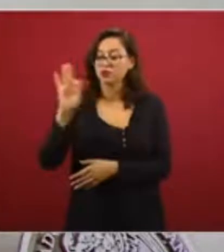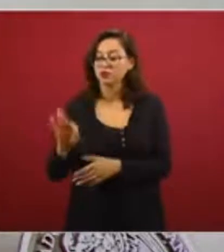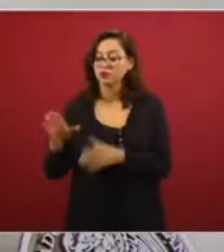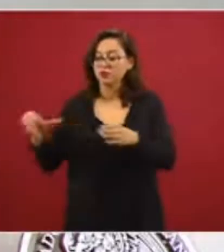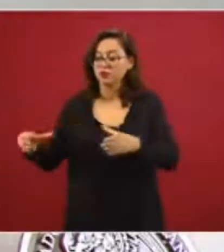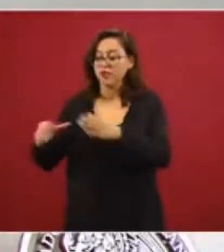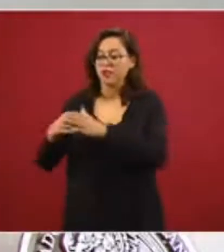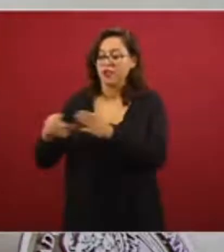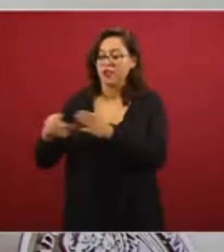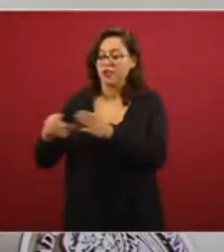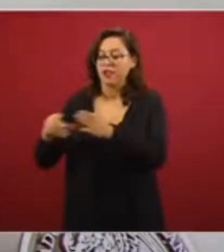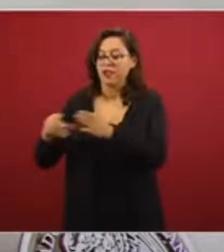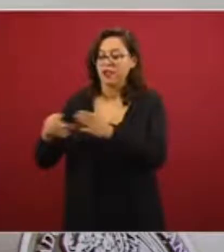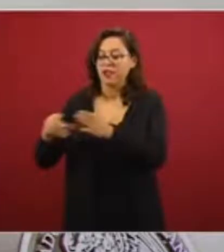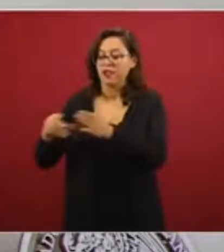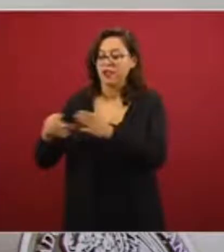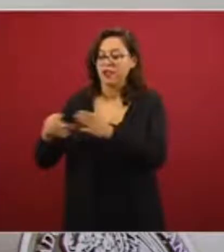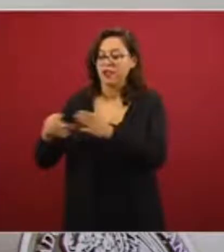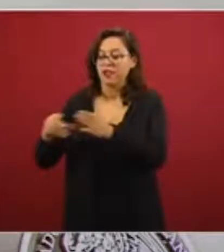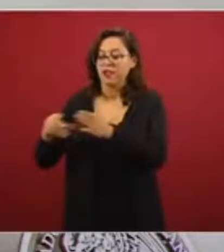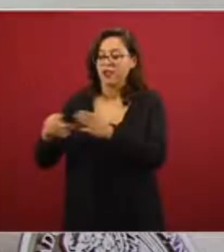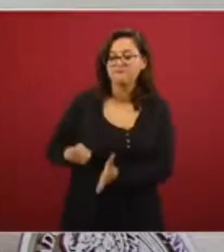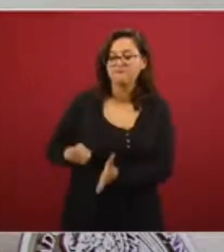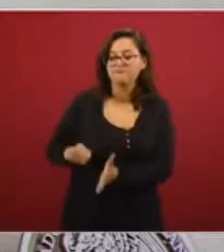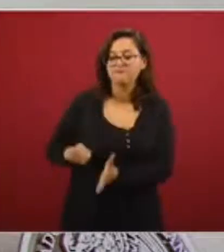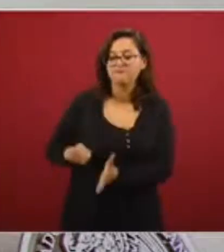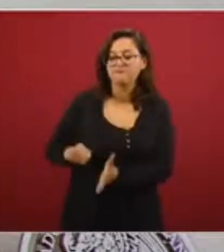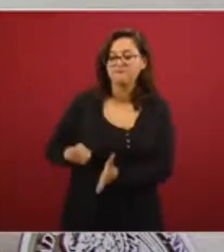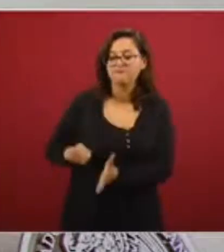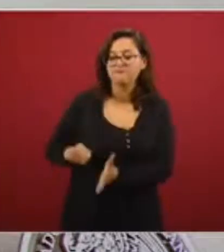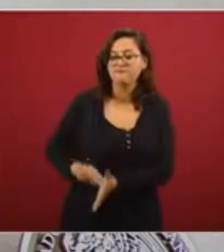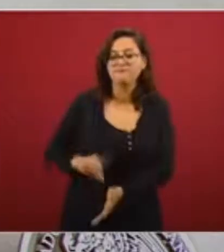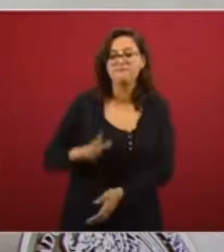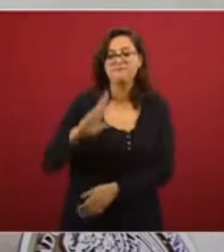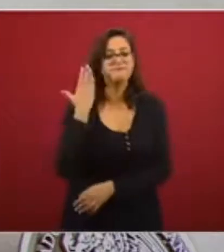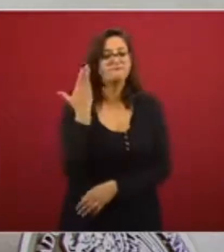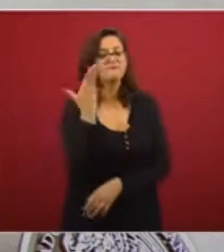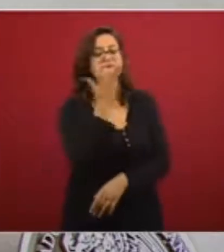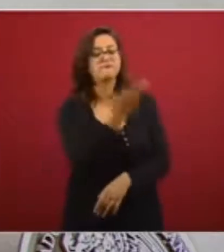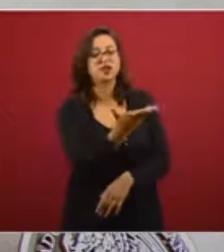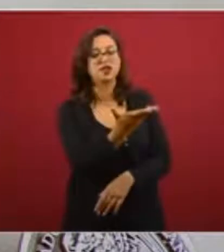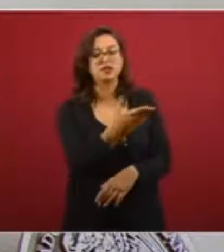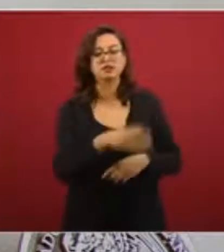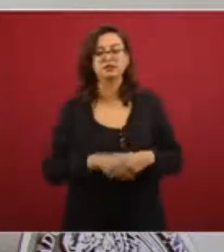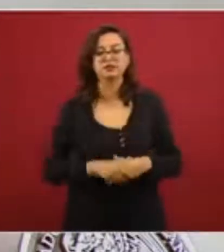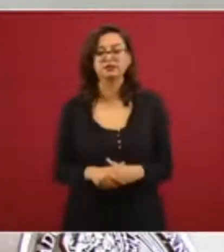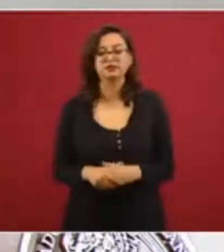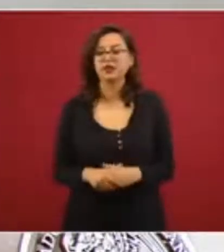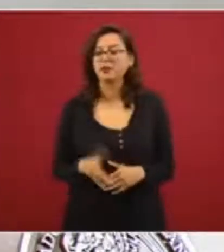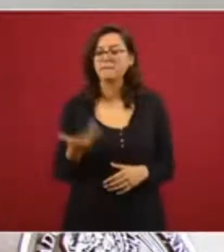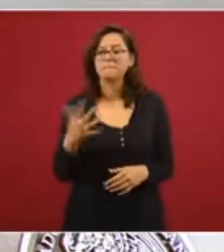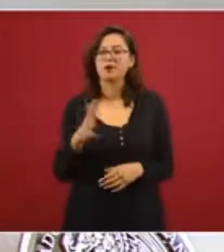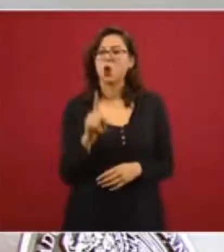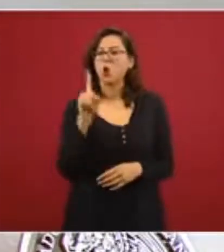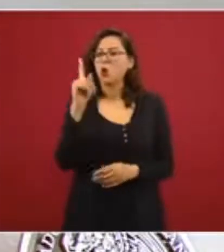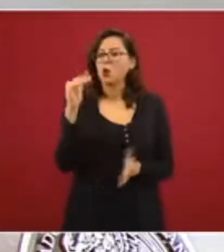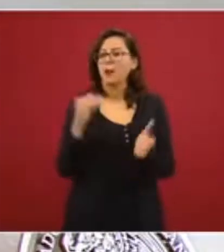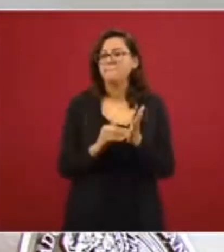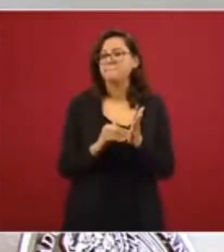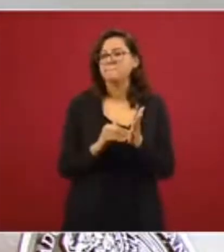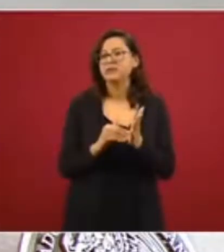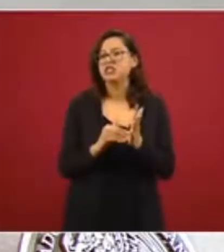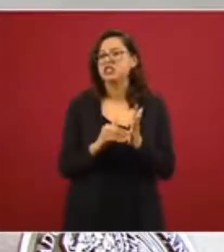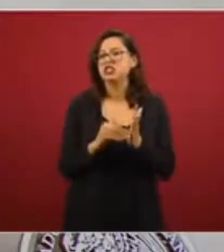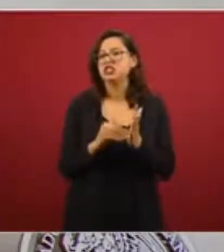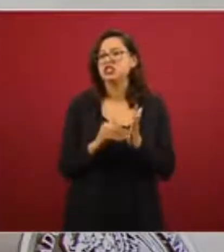lo solicitan. if they solicit it. O sea, se necesitan 1.500.000,